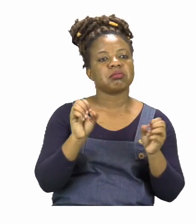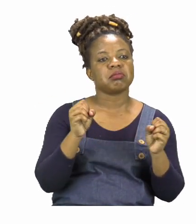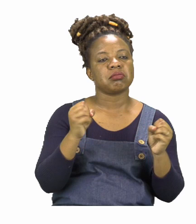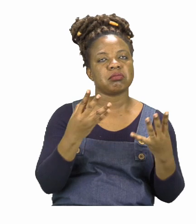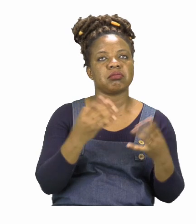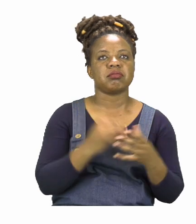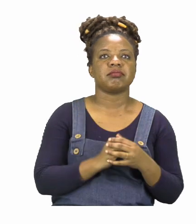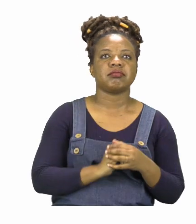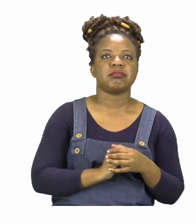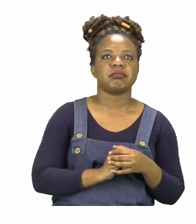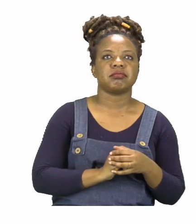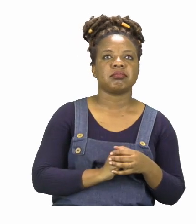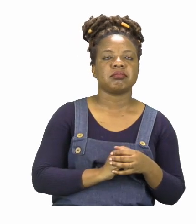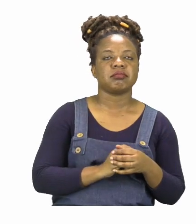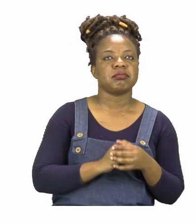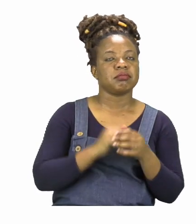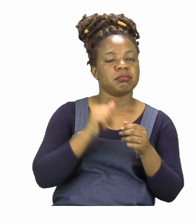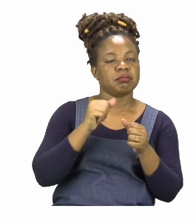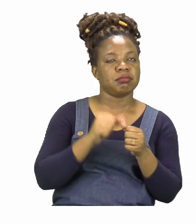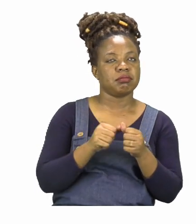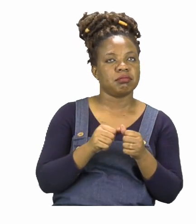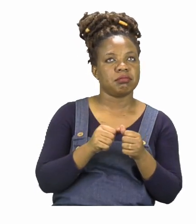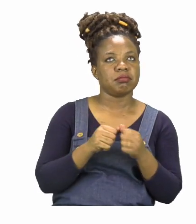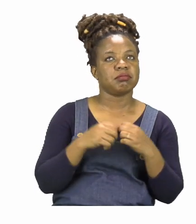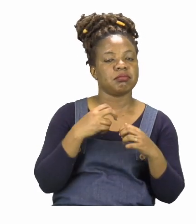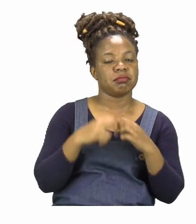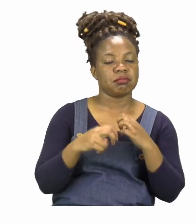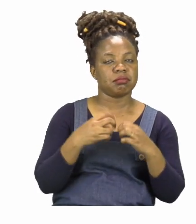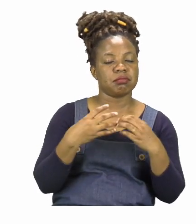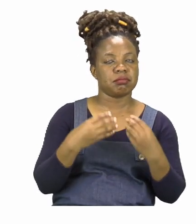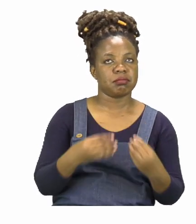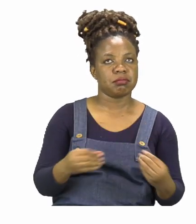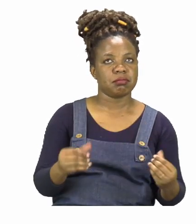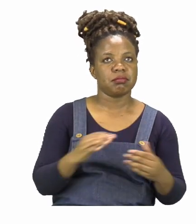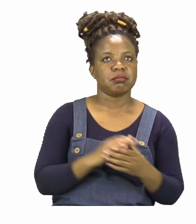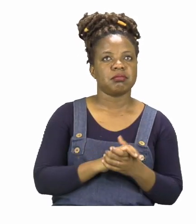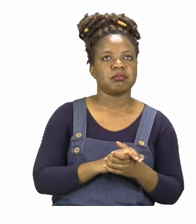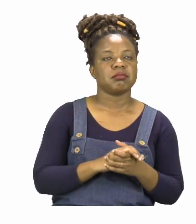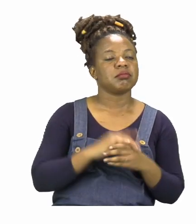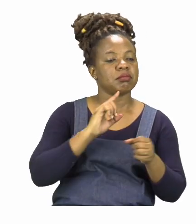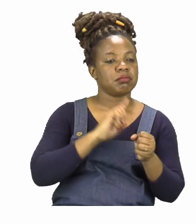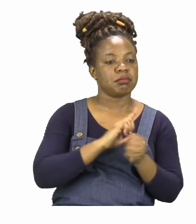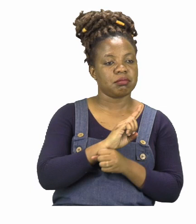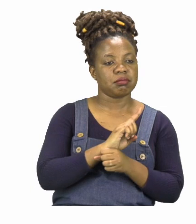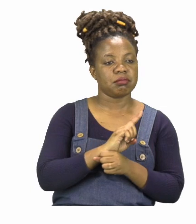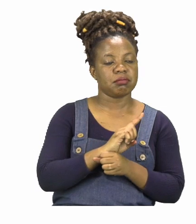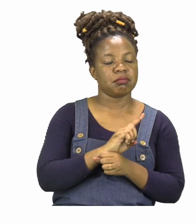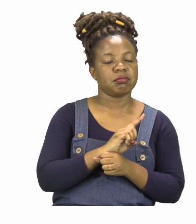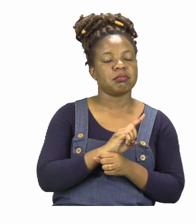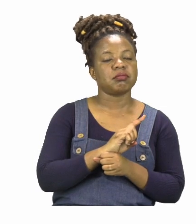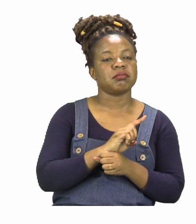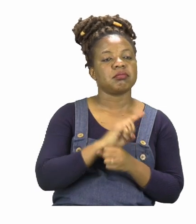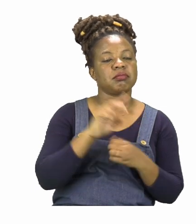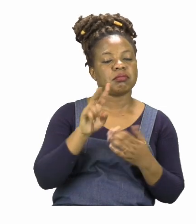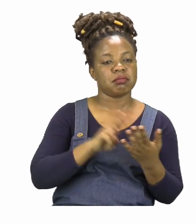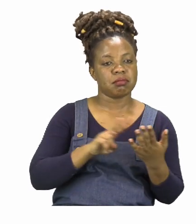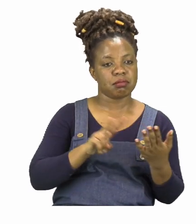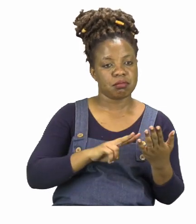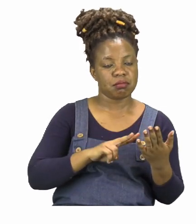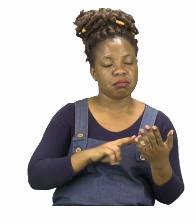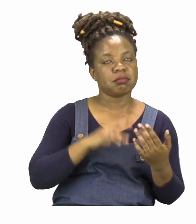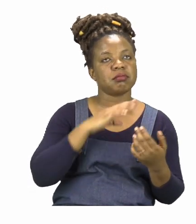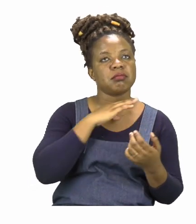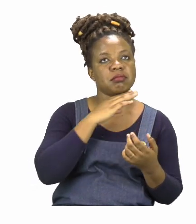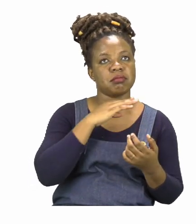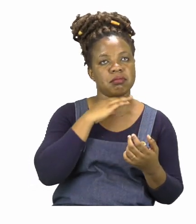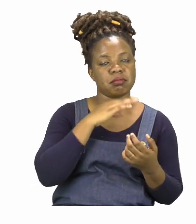Now remember, boys and girls, when we are doing problem-solving sums, we first read the story twice and then we take a look at the numbers we